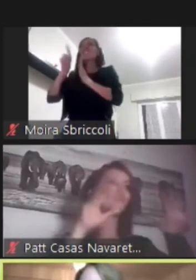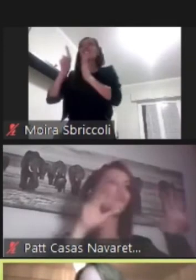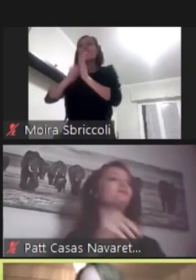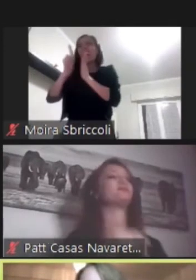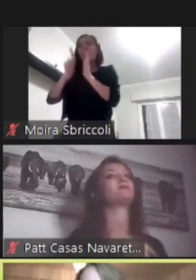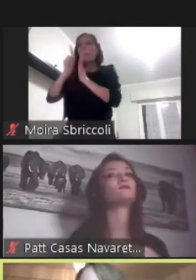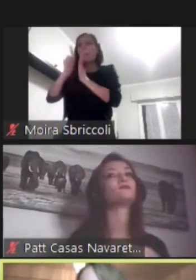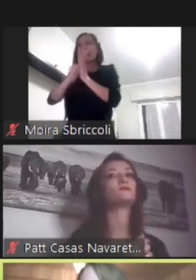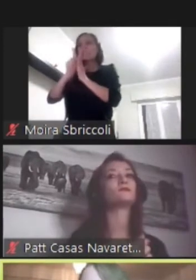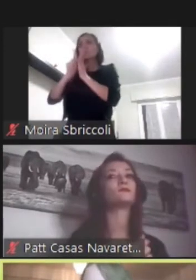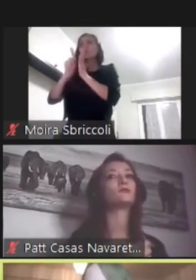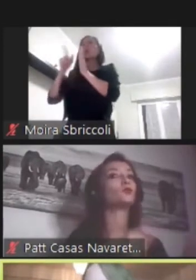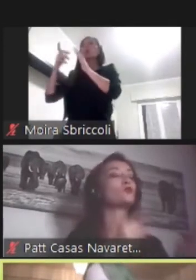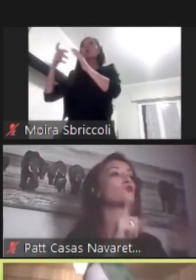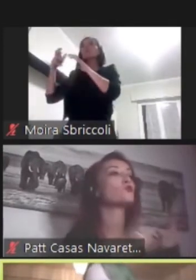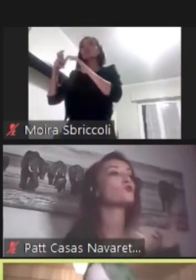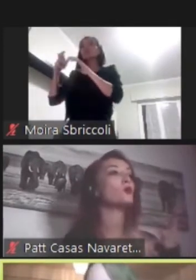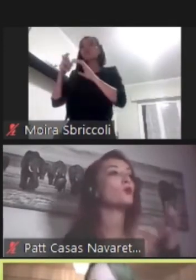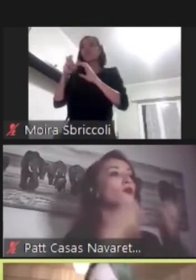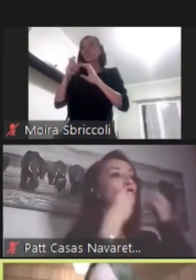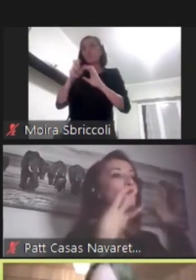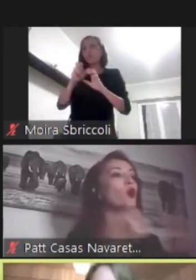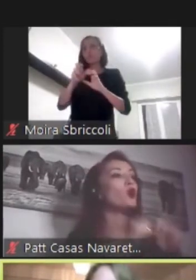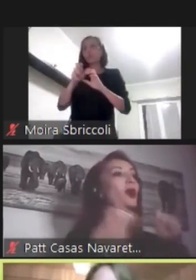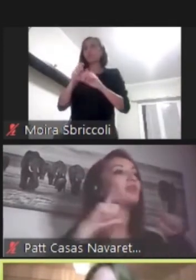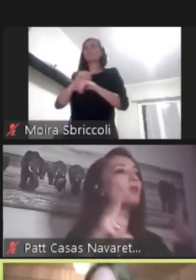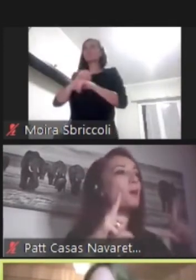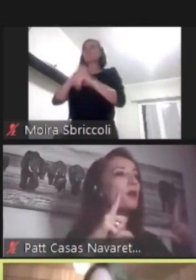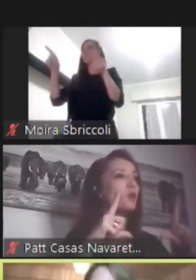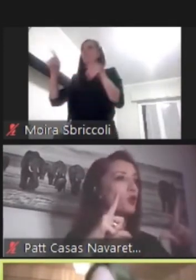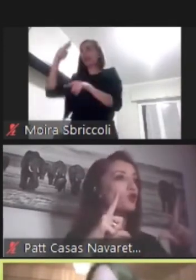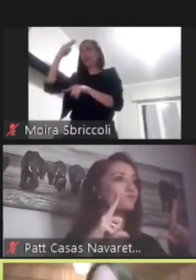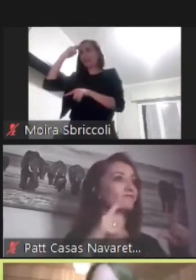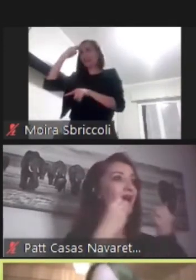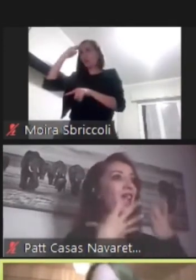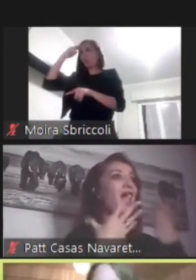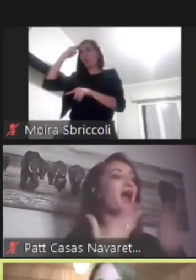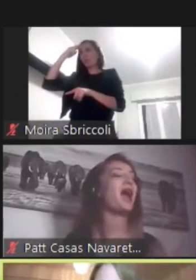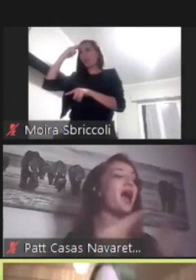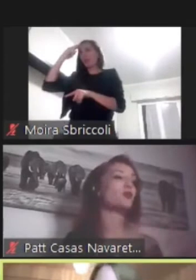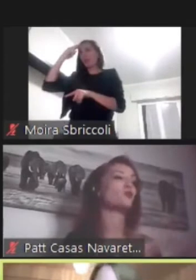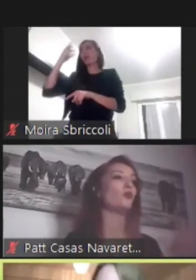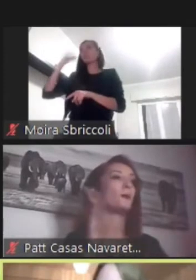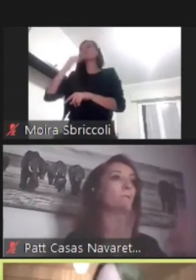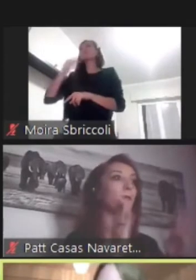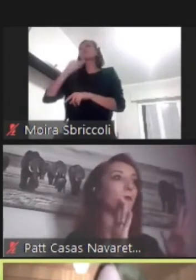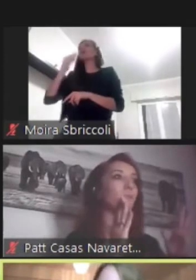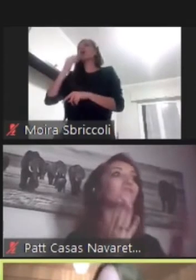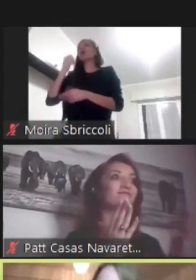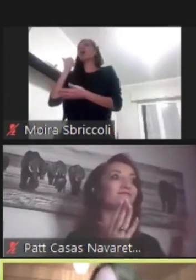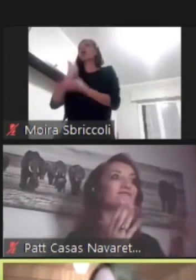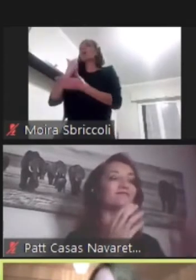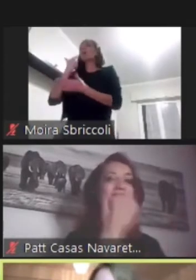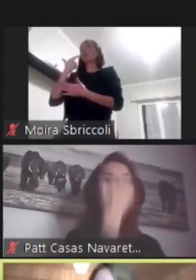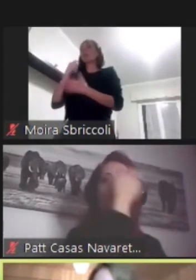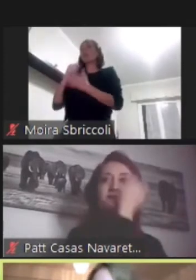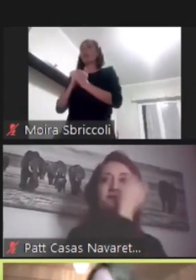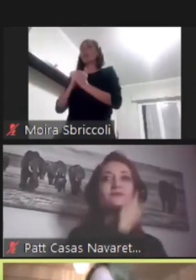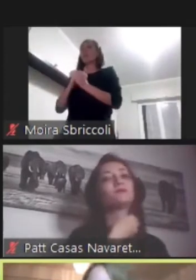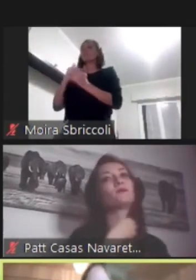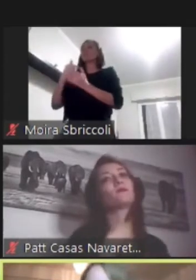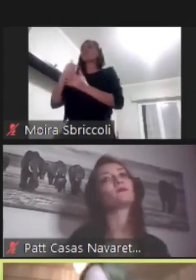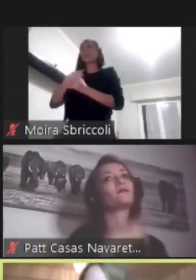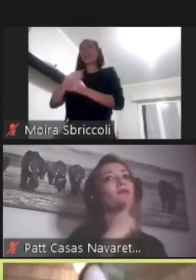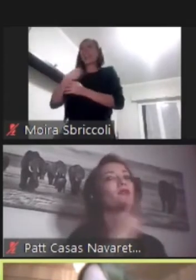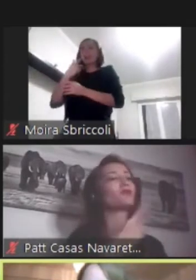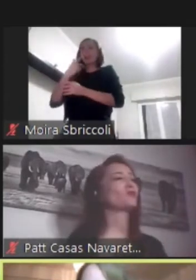is. I often talk a lot about inflammation and how we need to constantly,